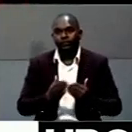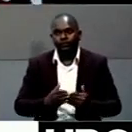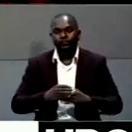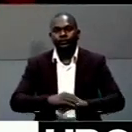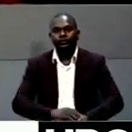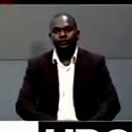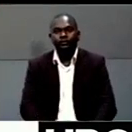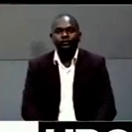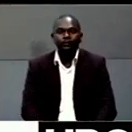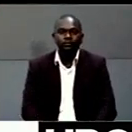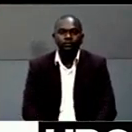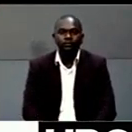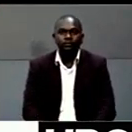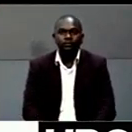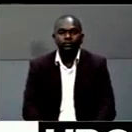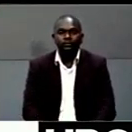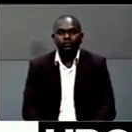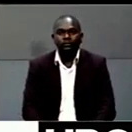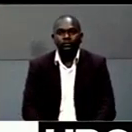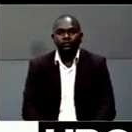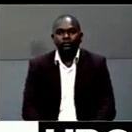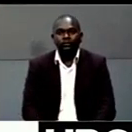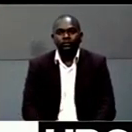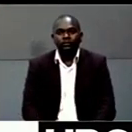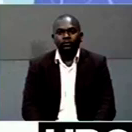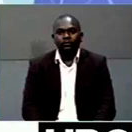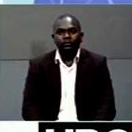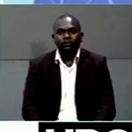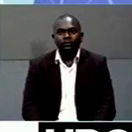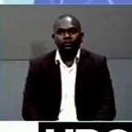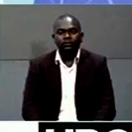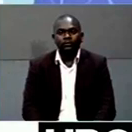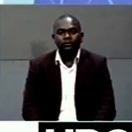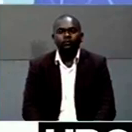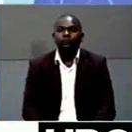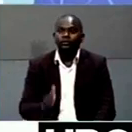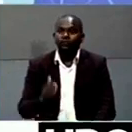UBC News, Ntoroko District. Thank you so much.